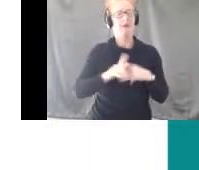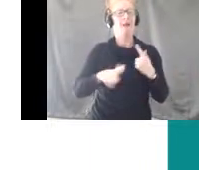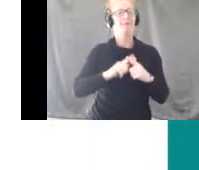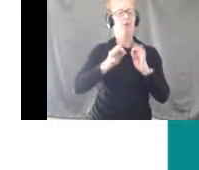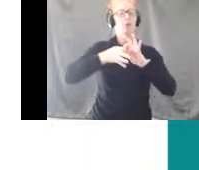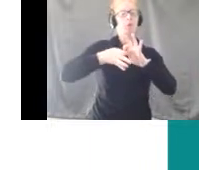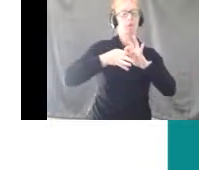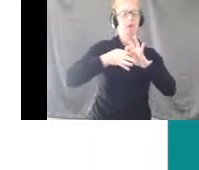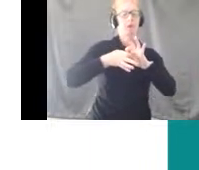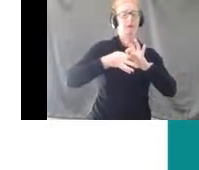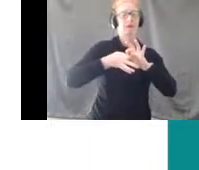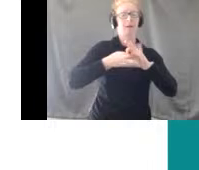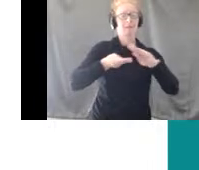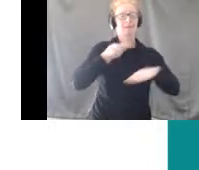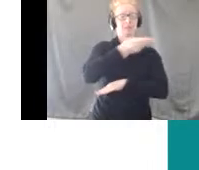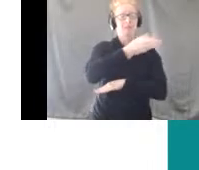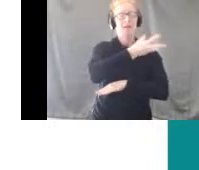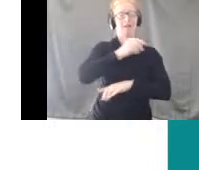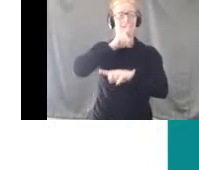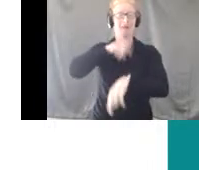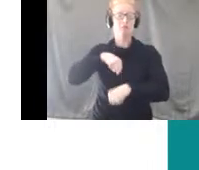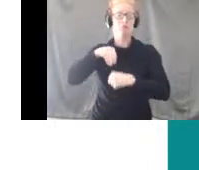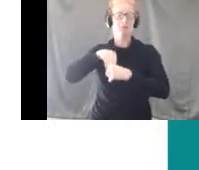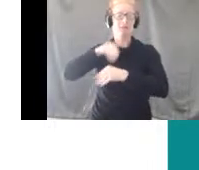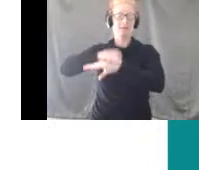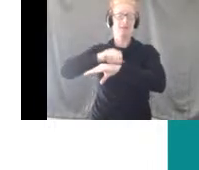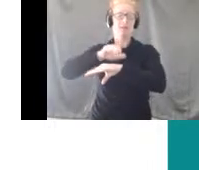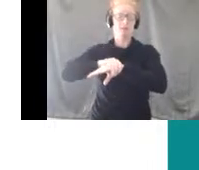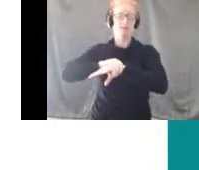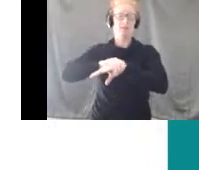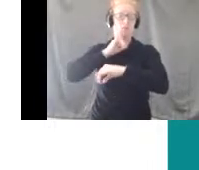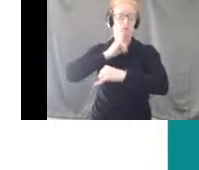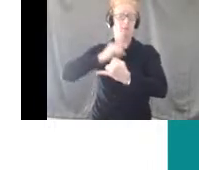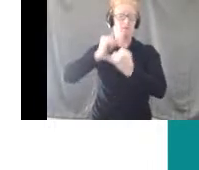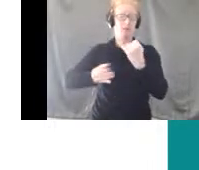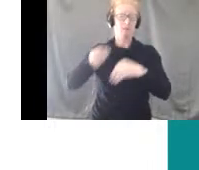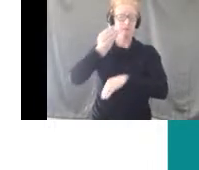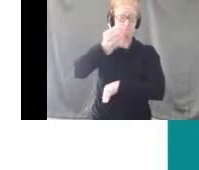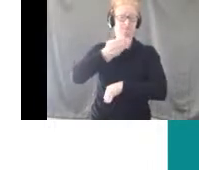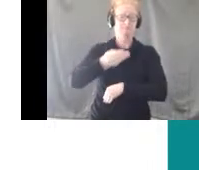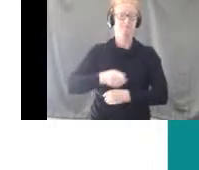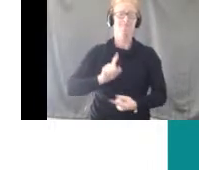the submission as well as the answer in English within the final supplemental.